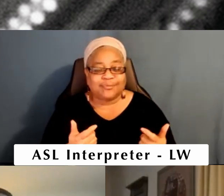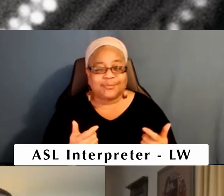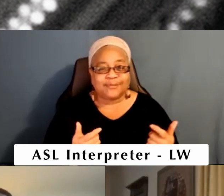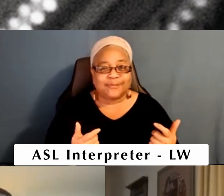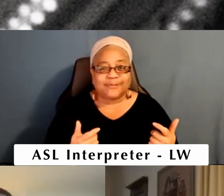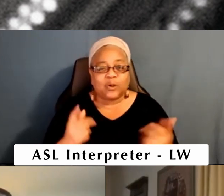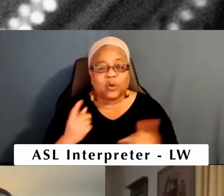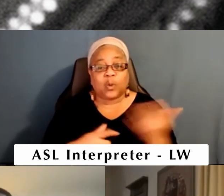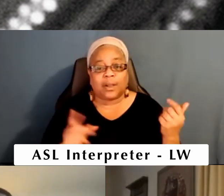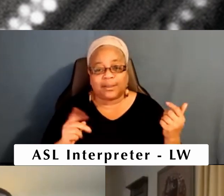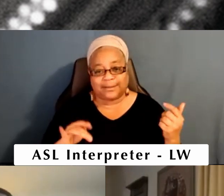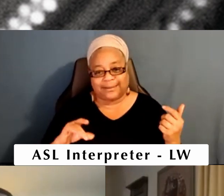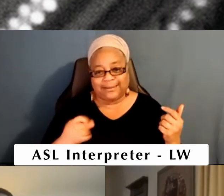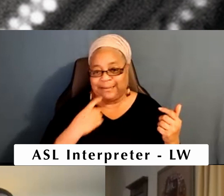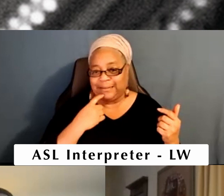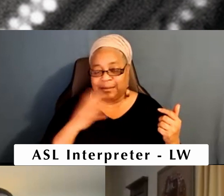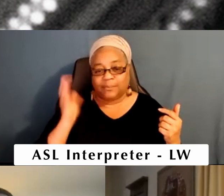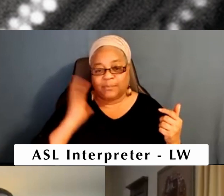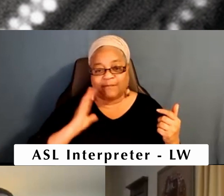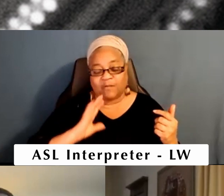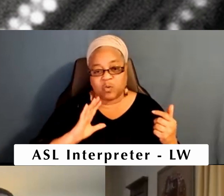what Tina said earlier about